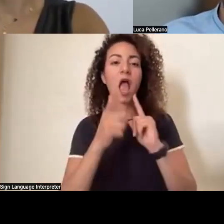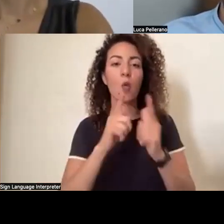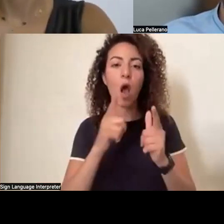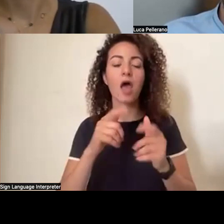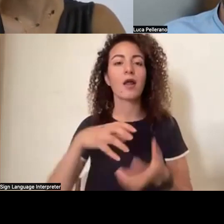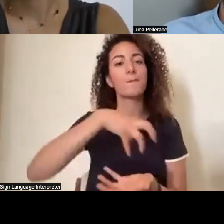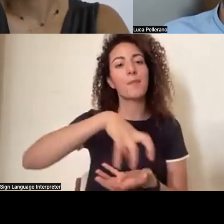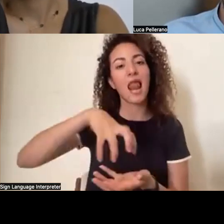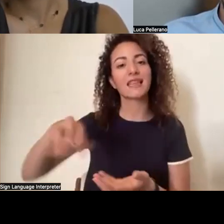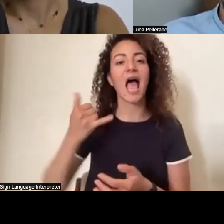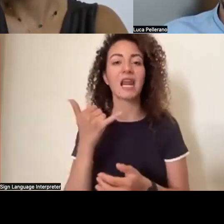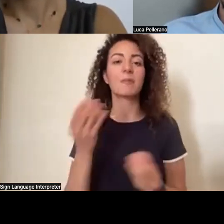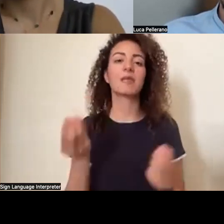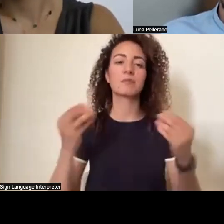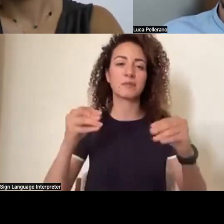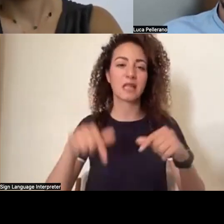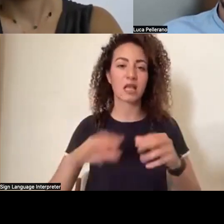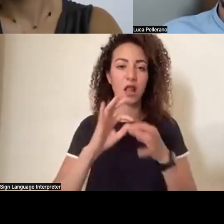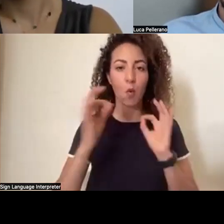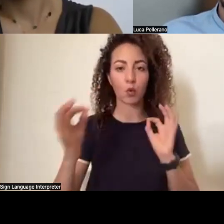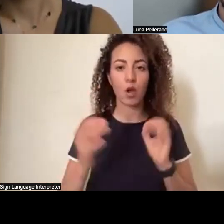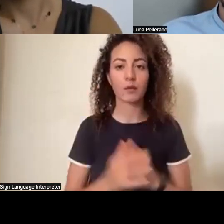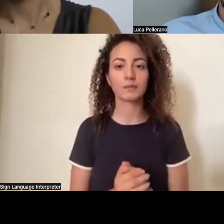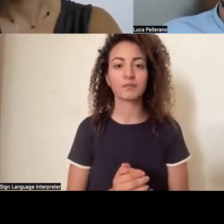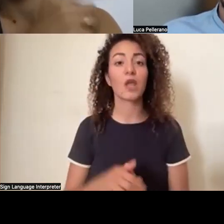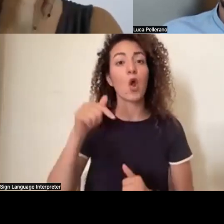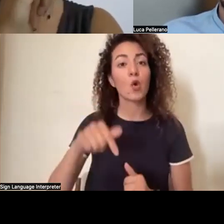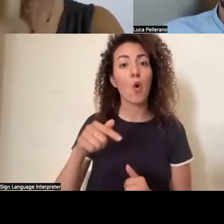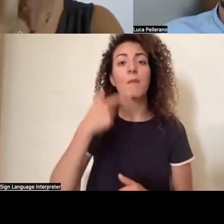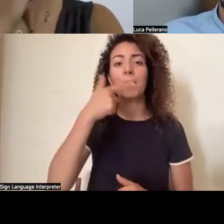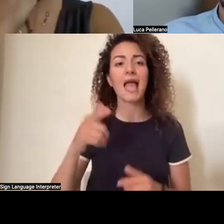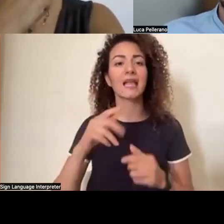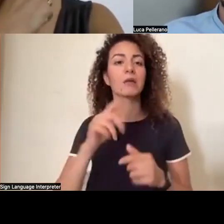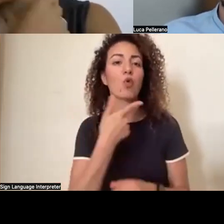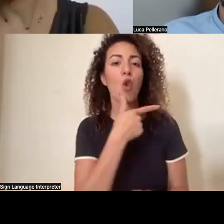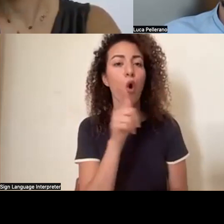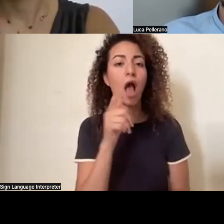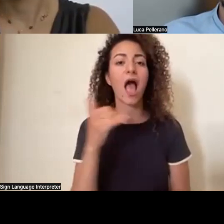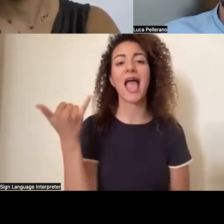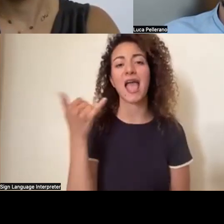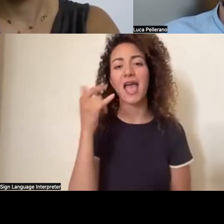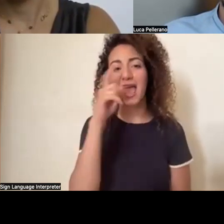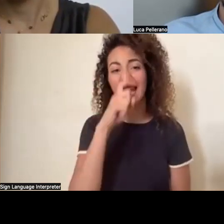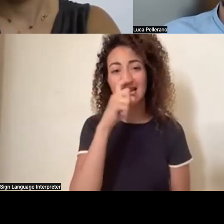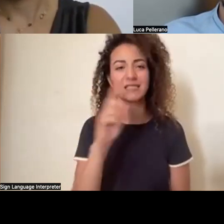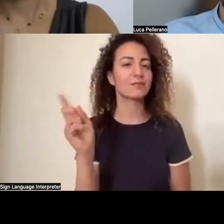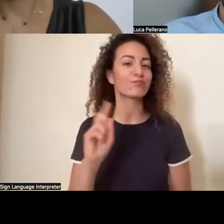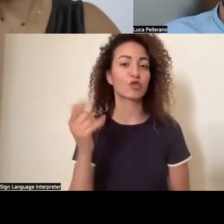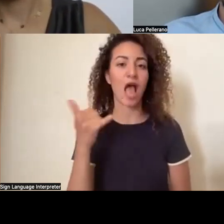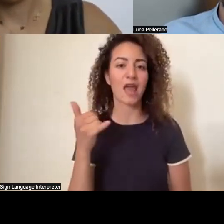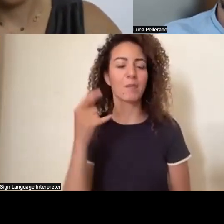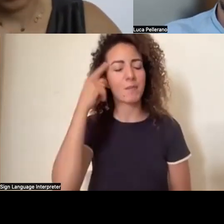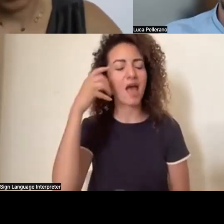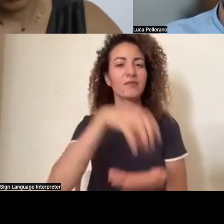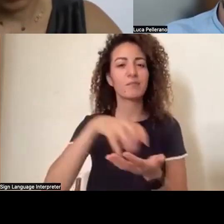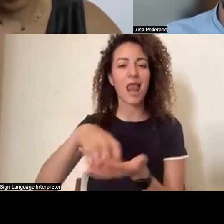that although the meeting will take place in English today, which we know it's not the language of MENA countries, we expect that, again, this